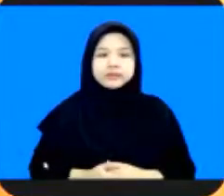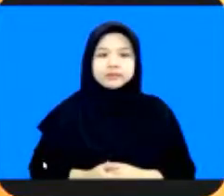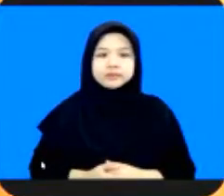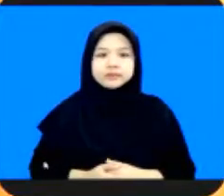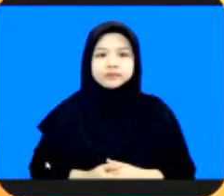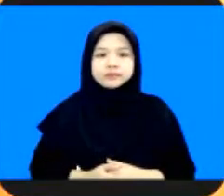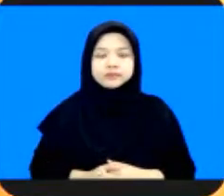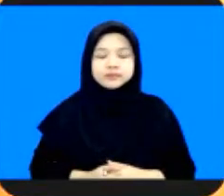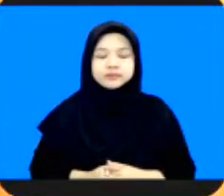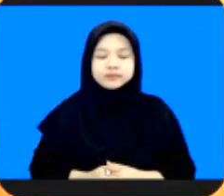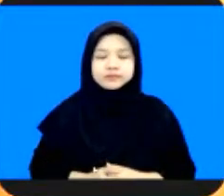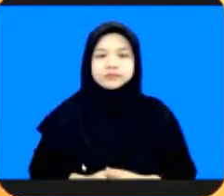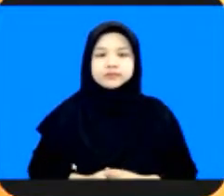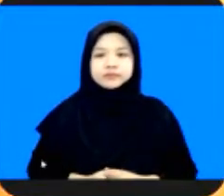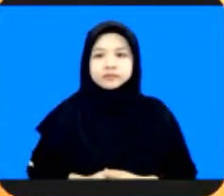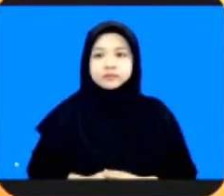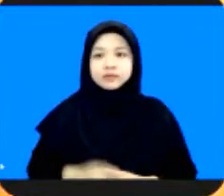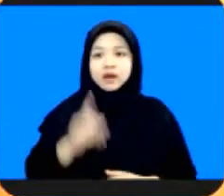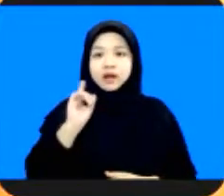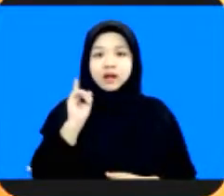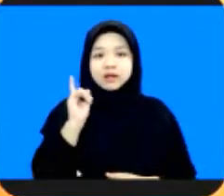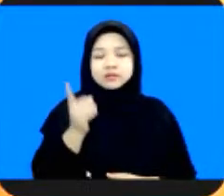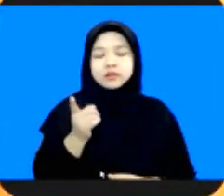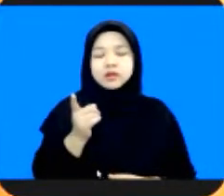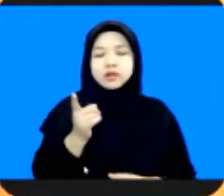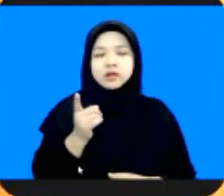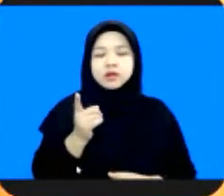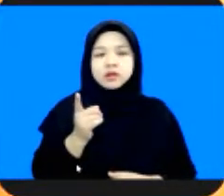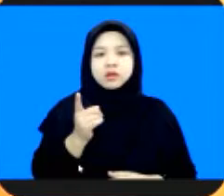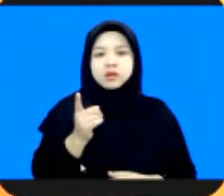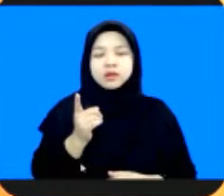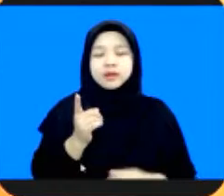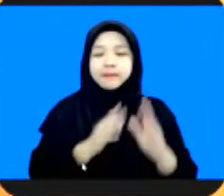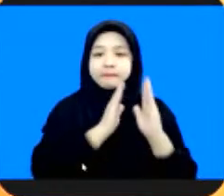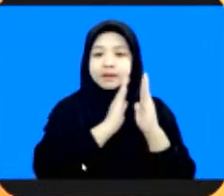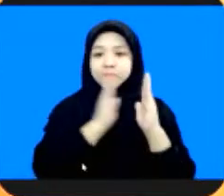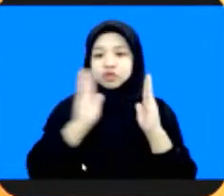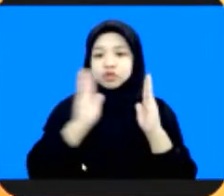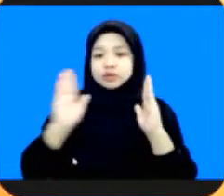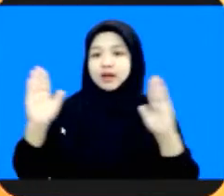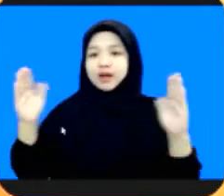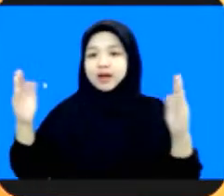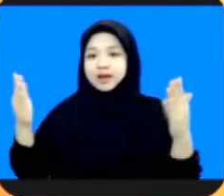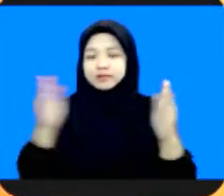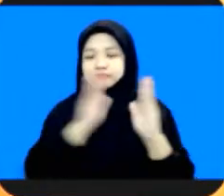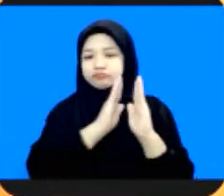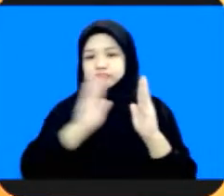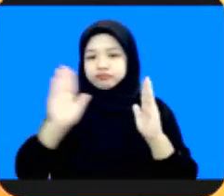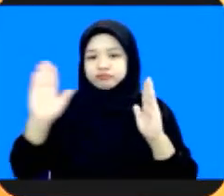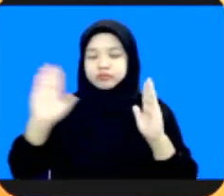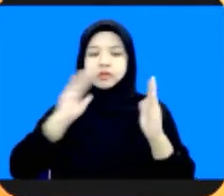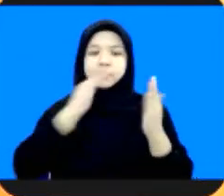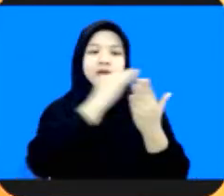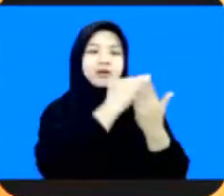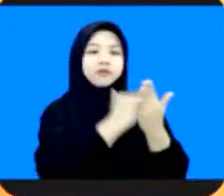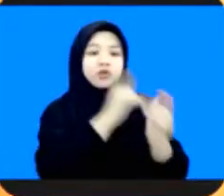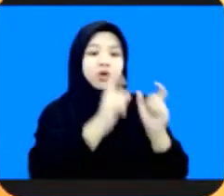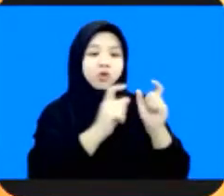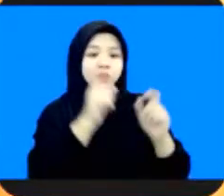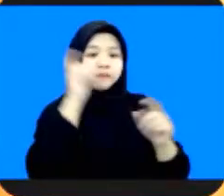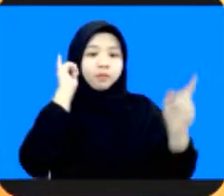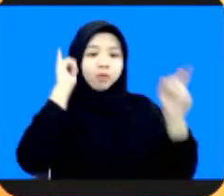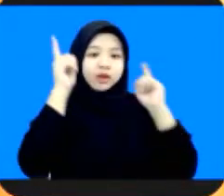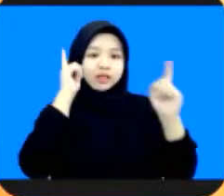library that is publicly available for 7 years, even after the ads are no longer running. And so people can see who